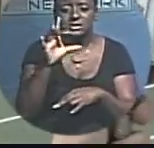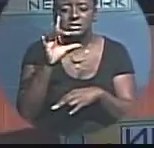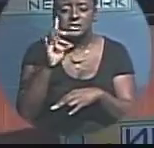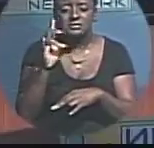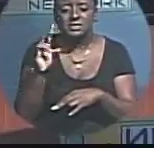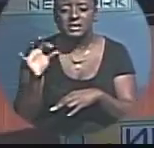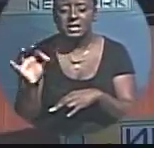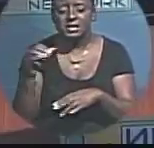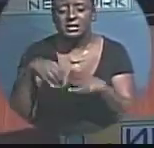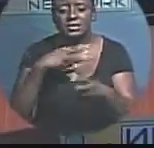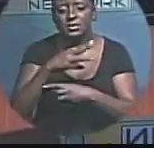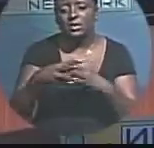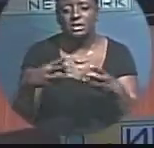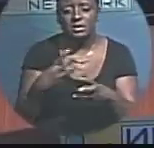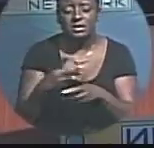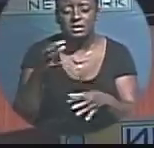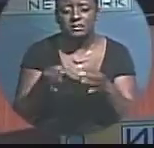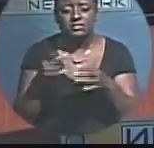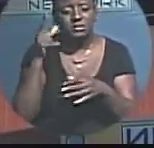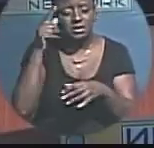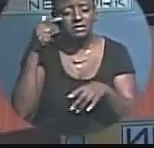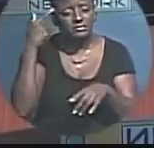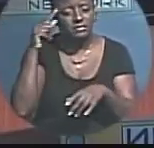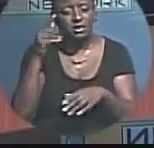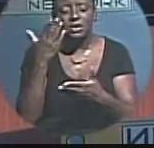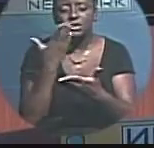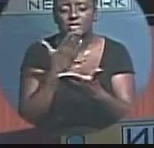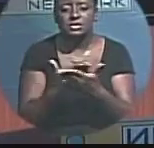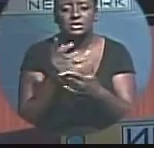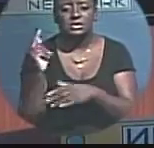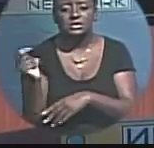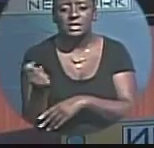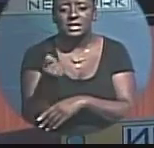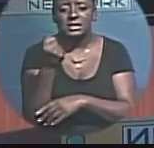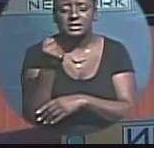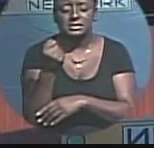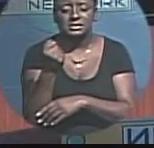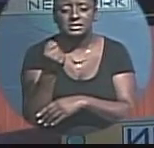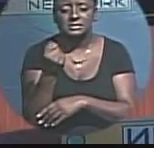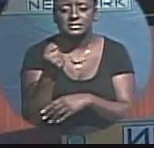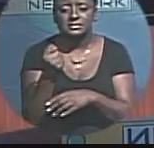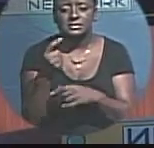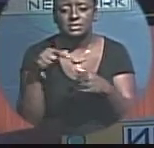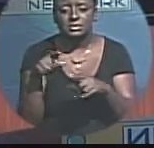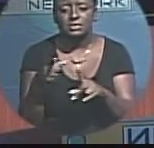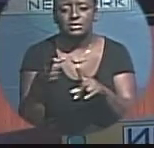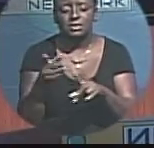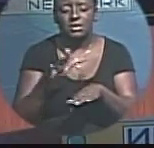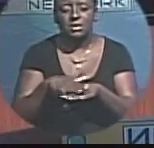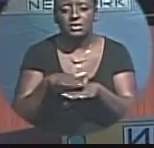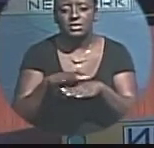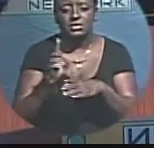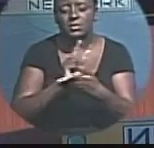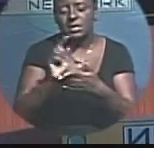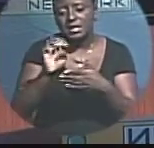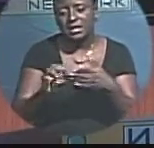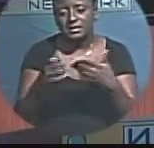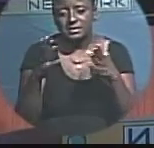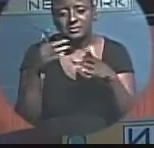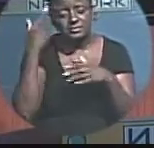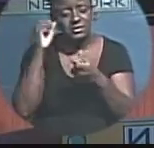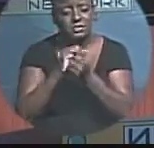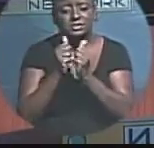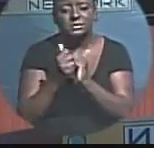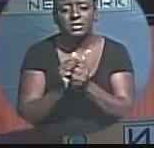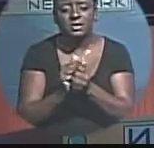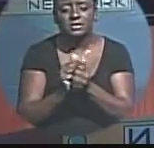juniors. So if you're looking for some good tennis and a chance to meet with a good pro like Donaldson, head down there over the weekend. That'll do it for sports, though. I'm Chris Saunders.